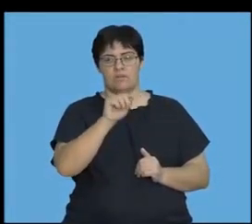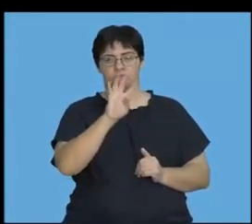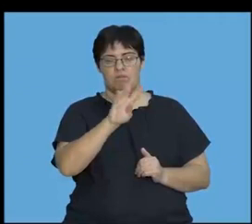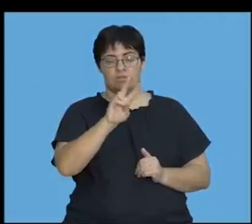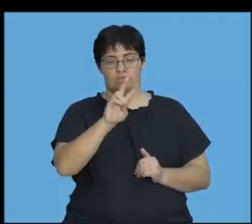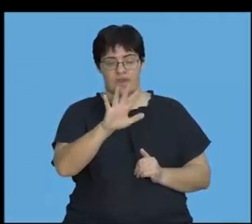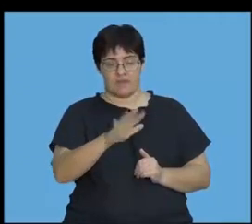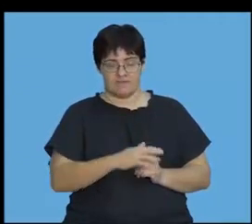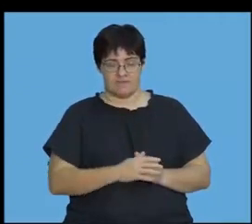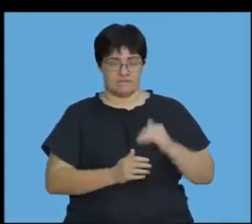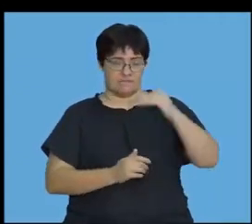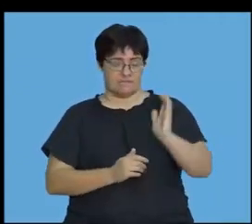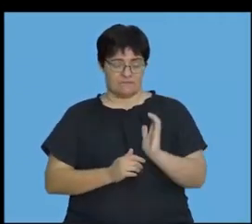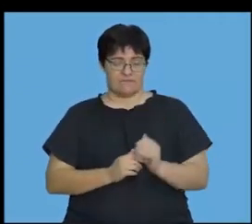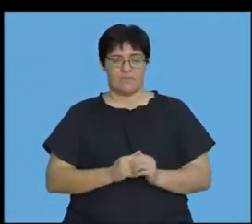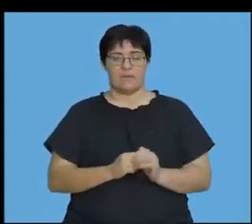0.425